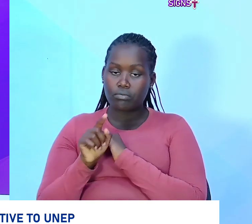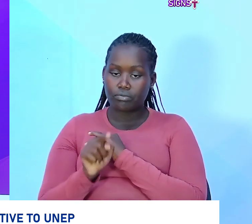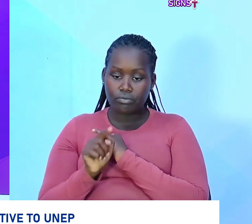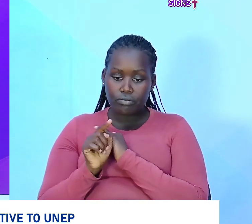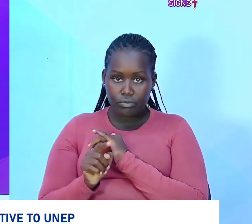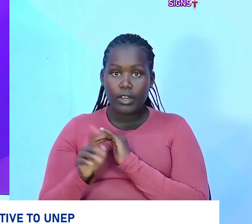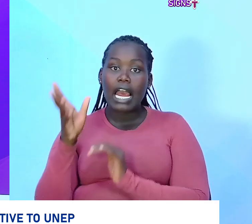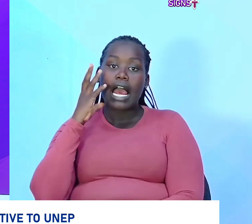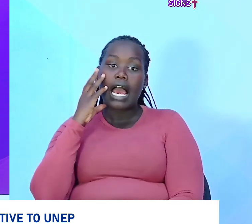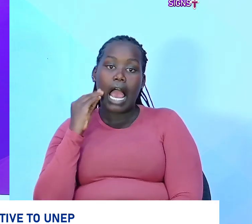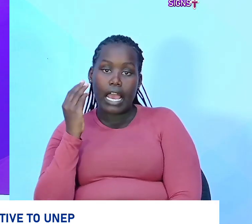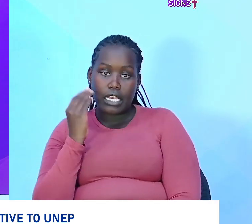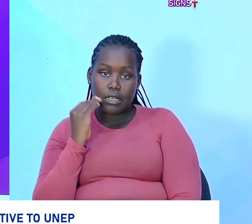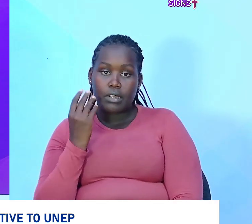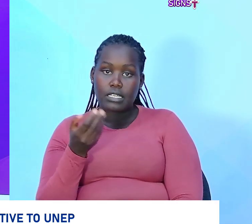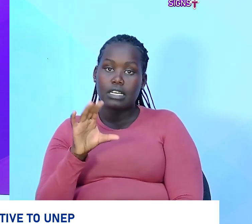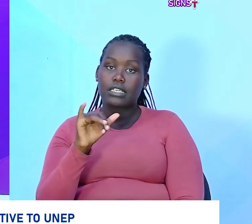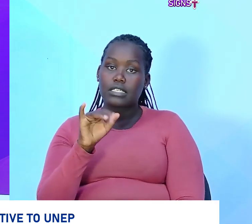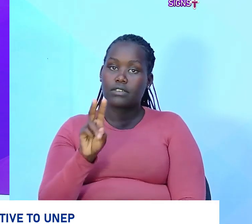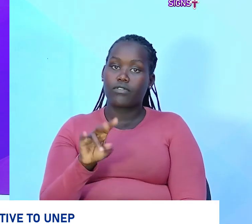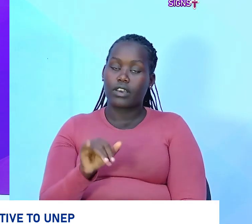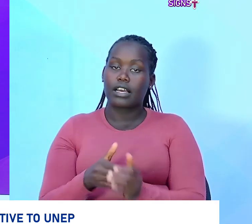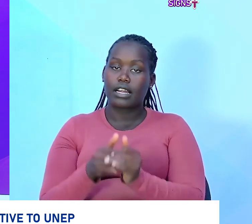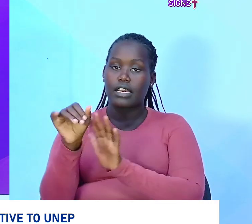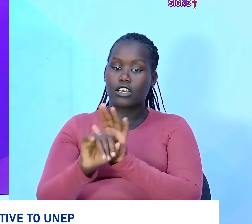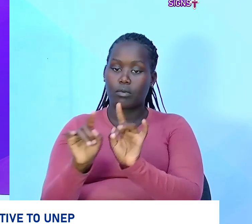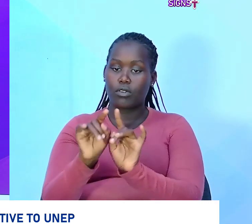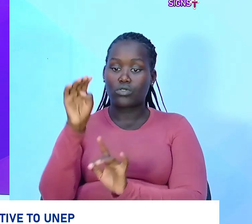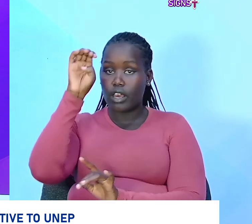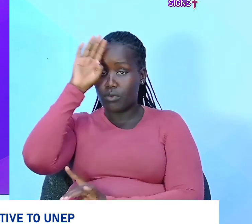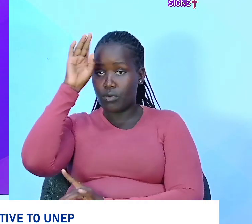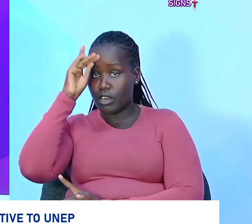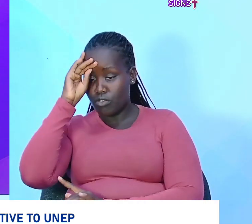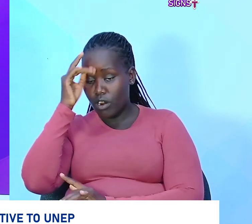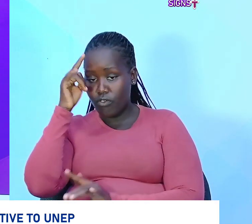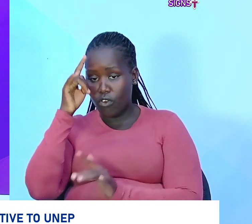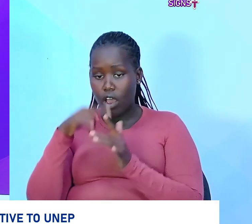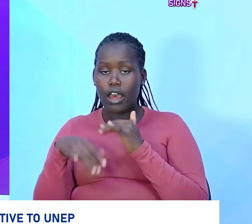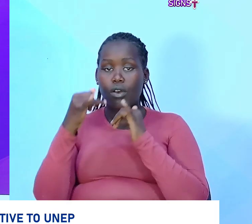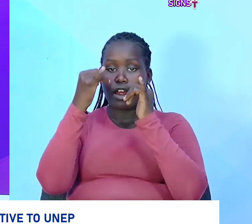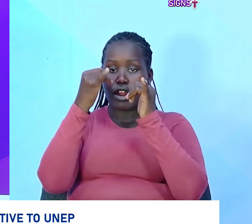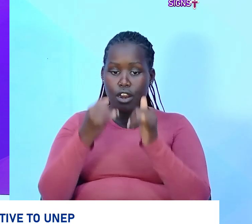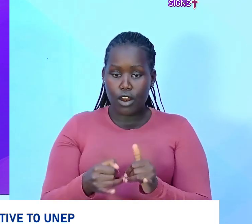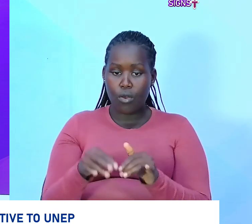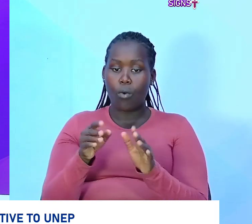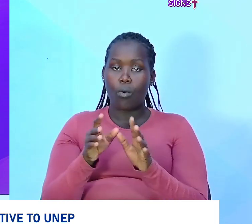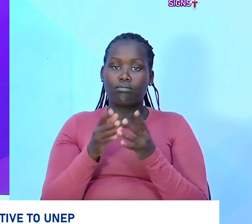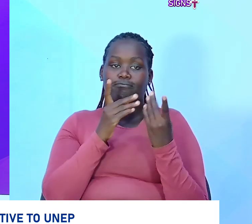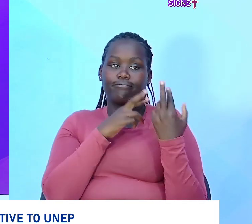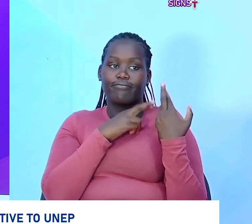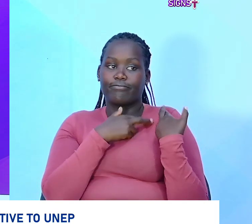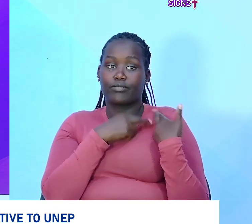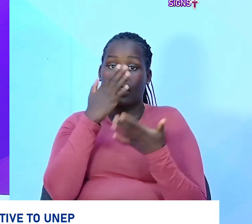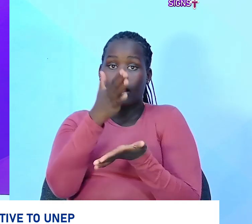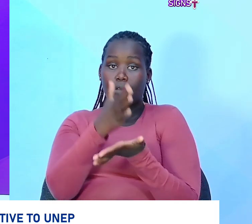extensive experience in civic leadership and education as assets for her new diplomatic role. The